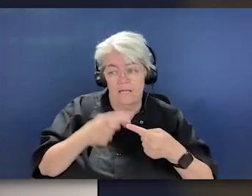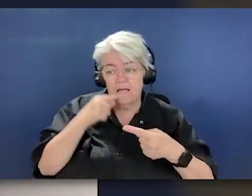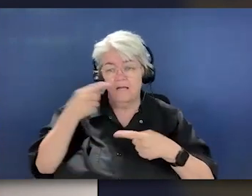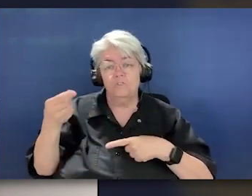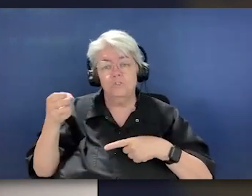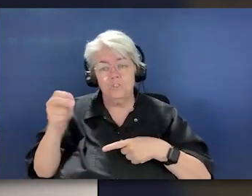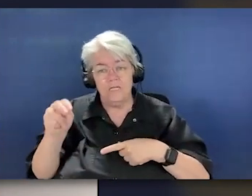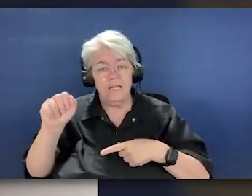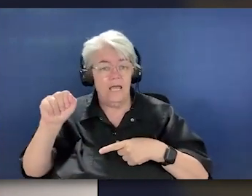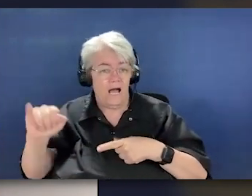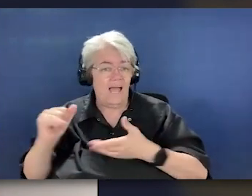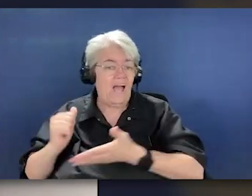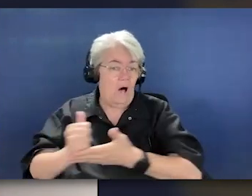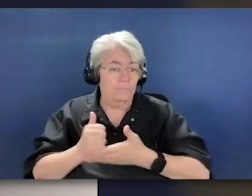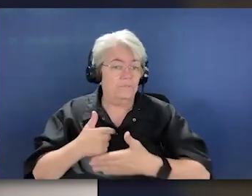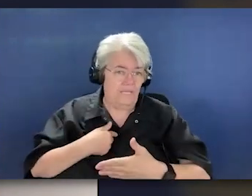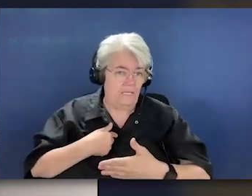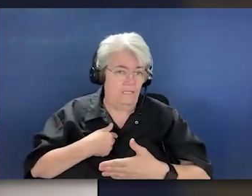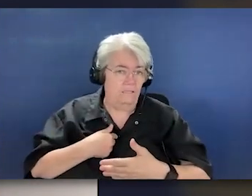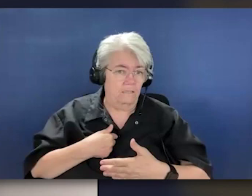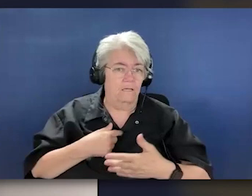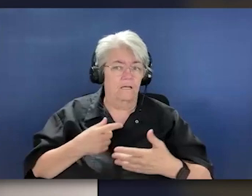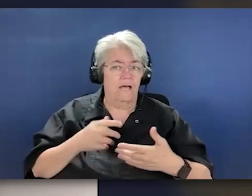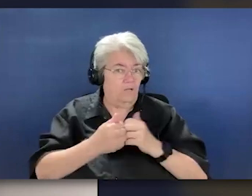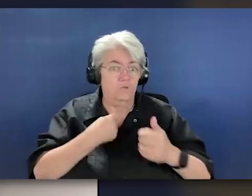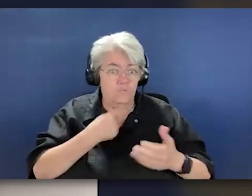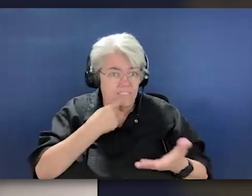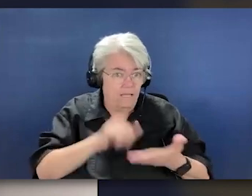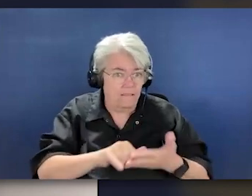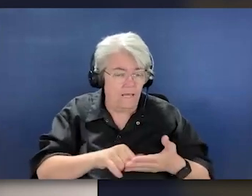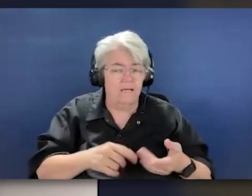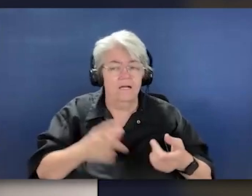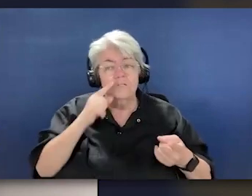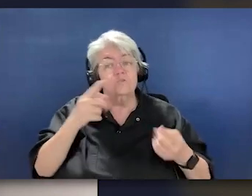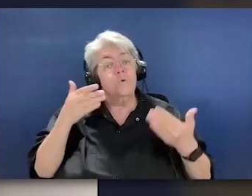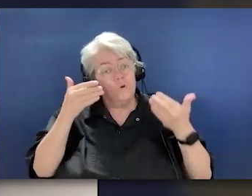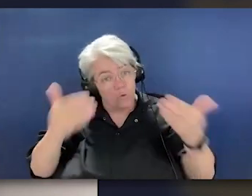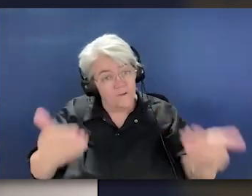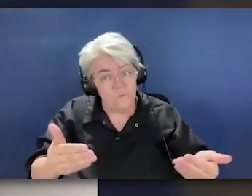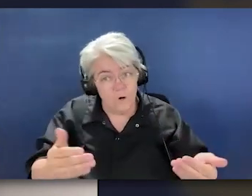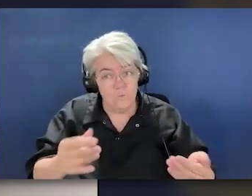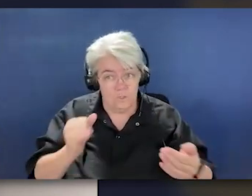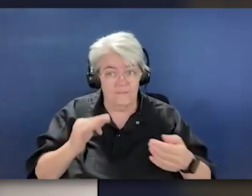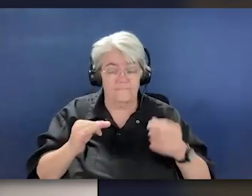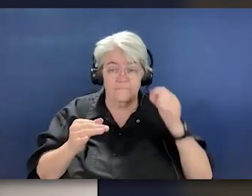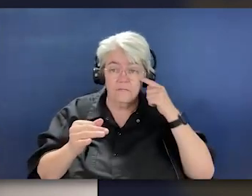of the project? And so going forward, if this is what,